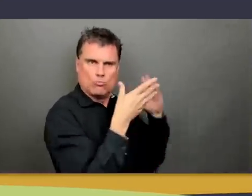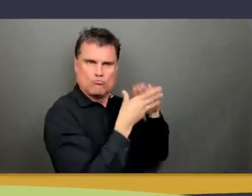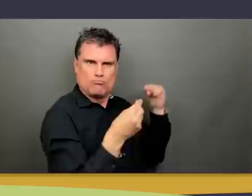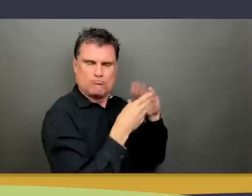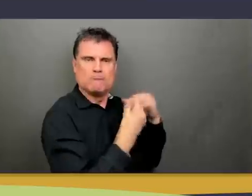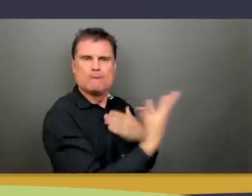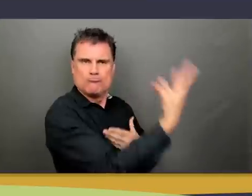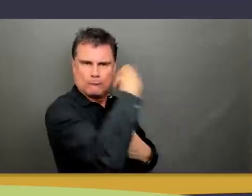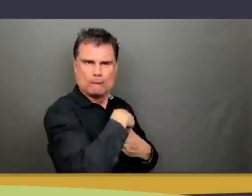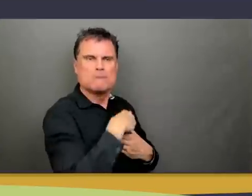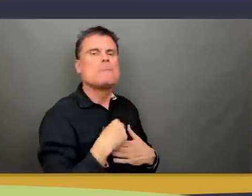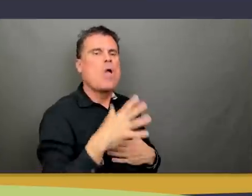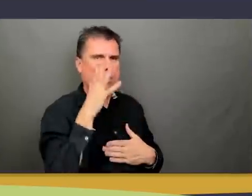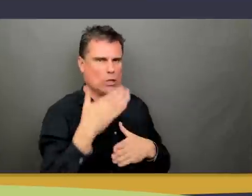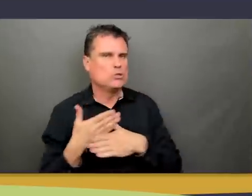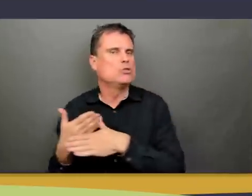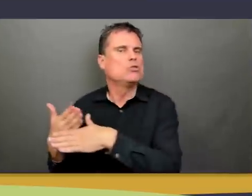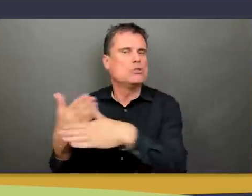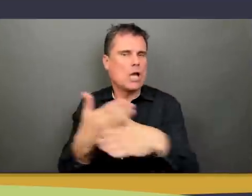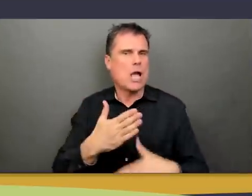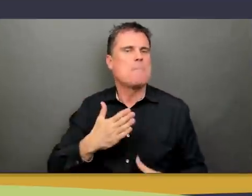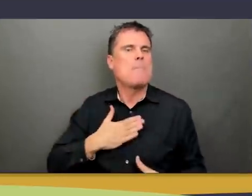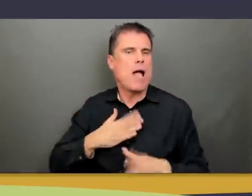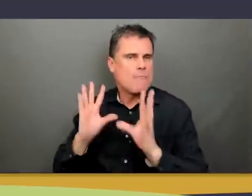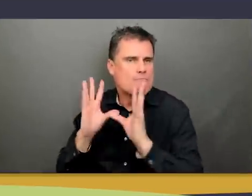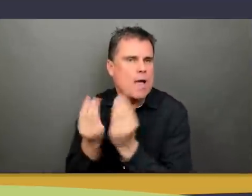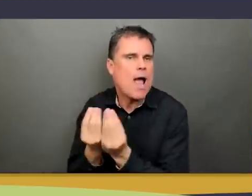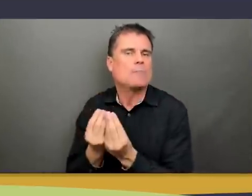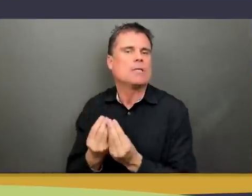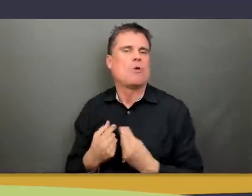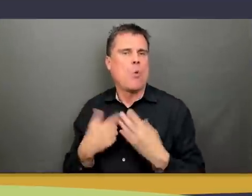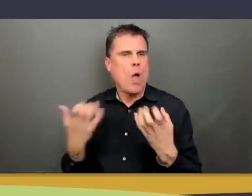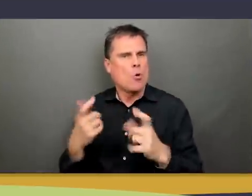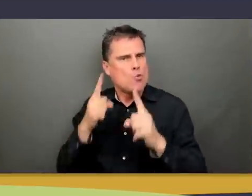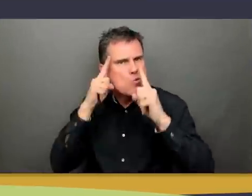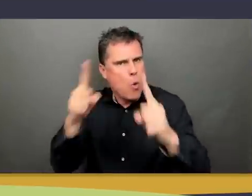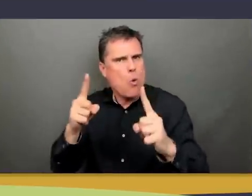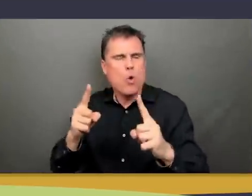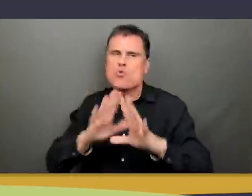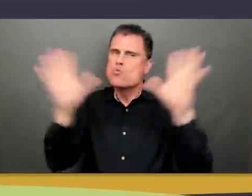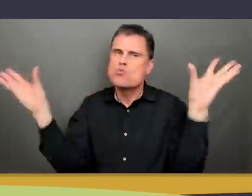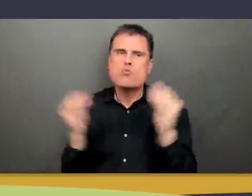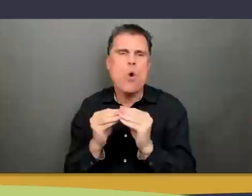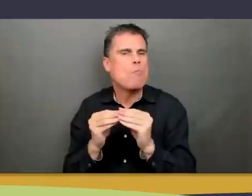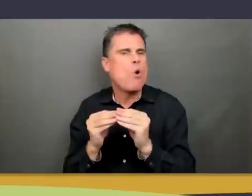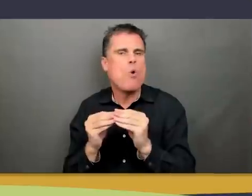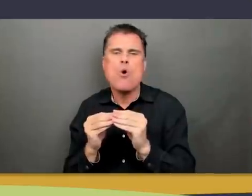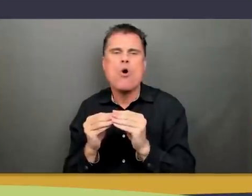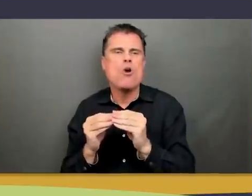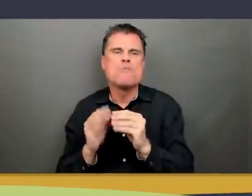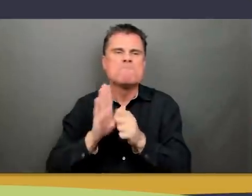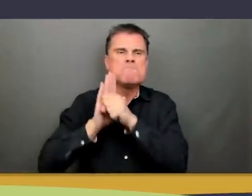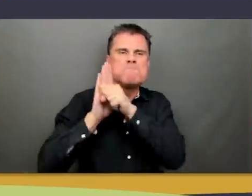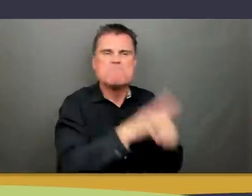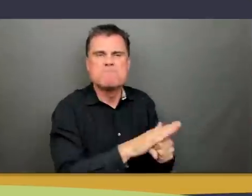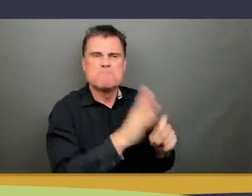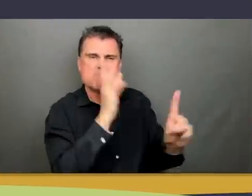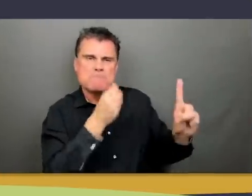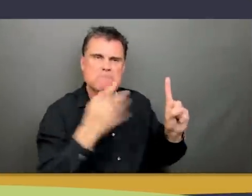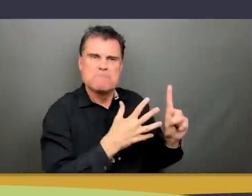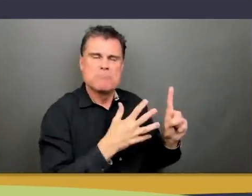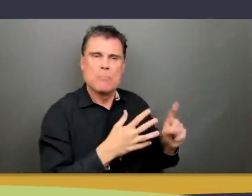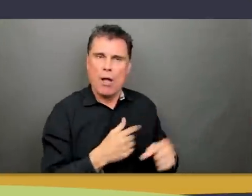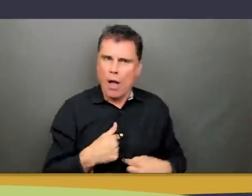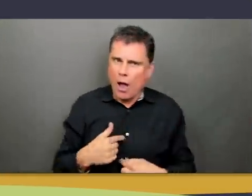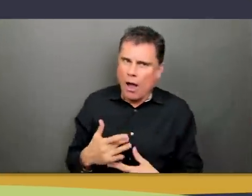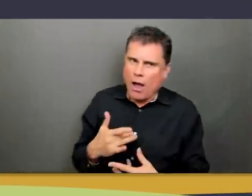happen." It is their next generation, you know, the youth that sit with us. You can hear all the stories that they have. They're going to make the